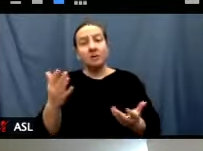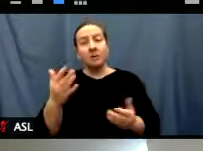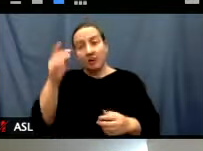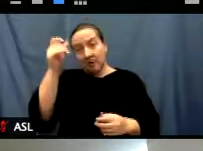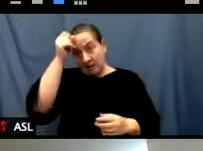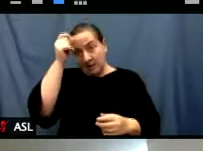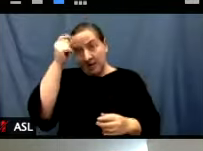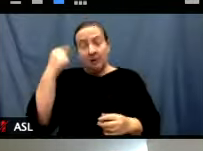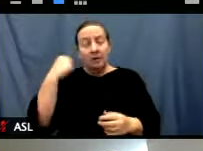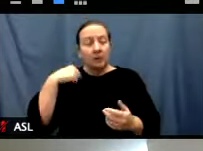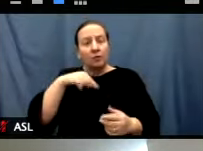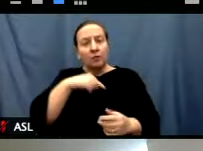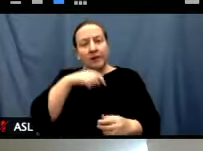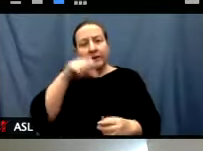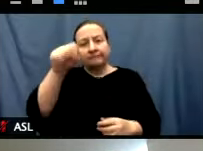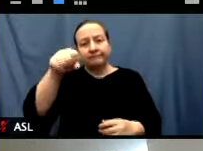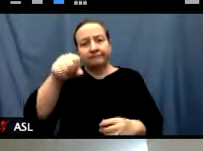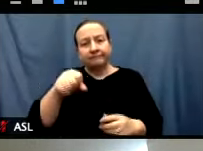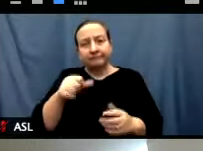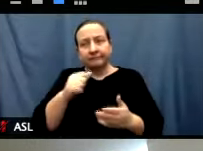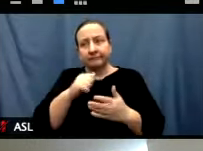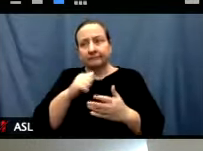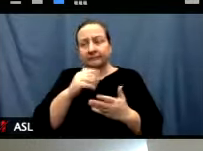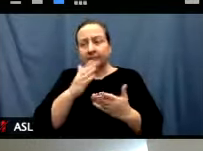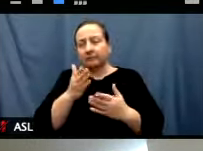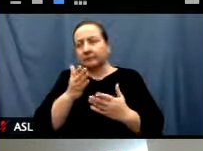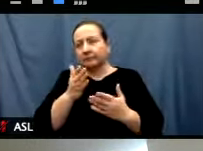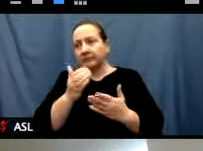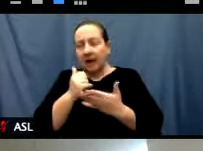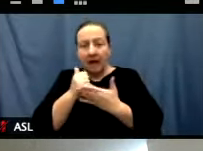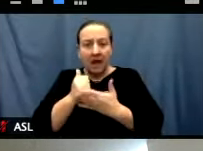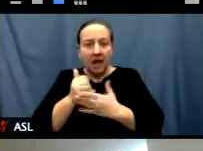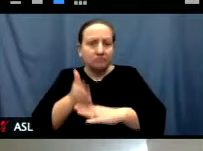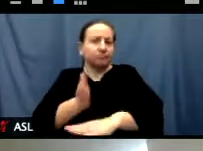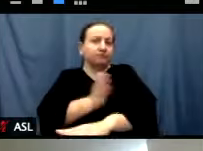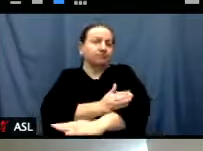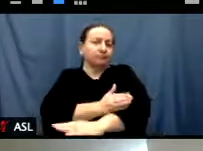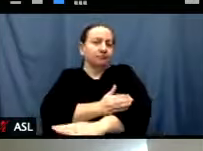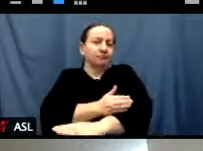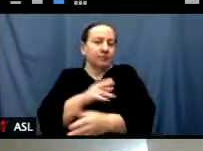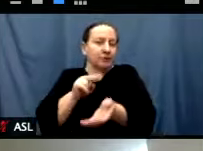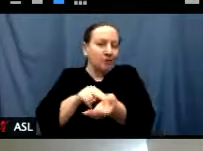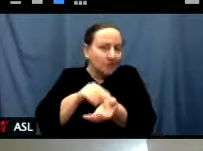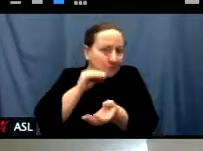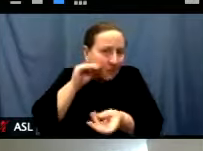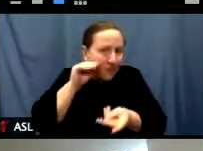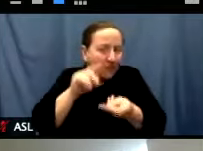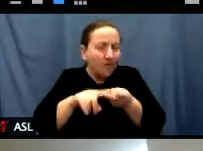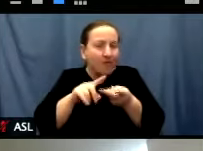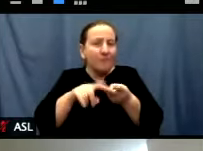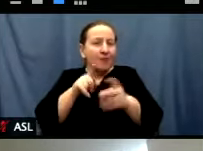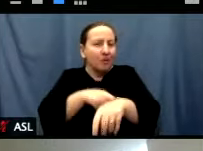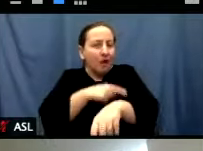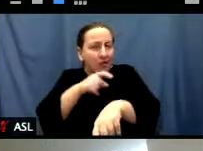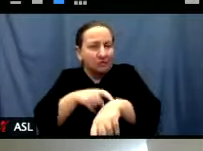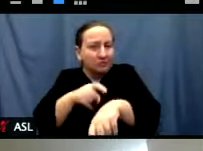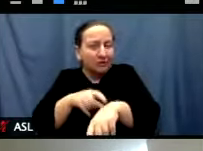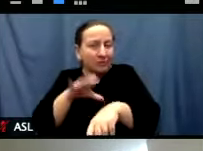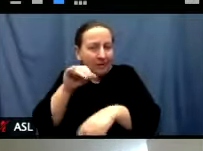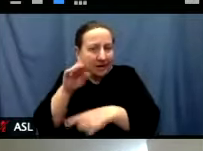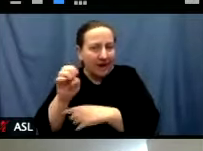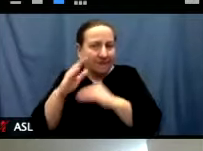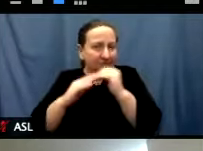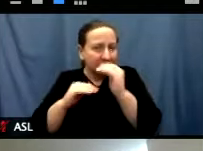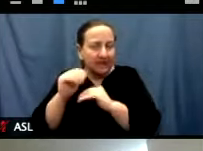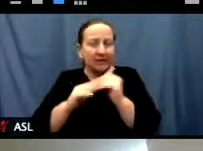long way with nursing homes and other long-term care facilities. I think there have been lots of really important changes that have been made and